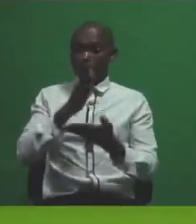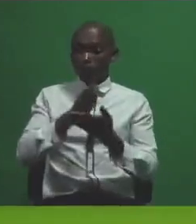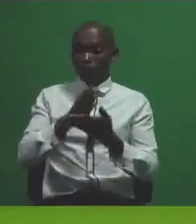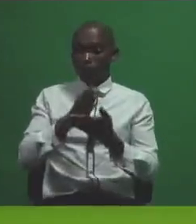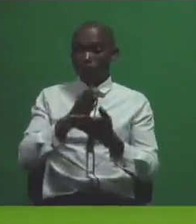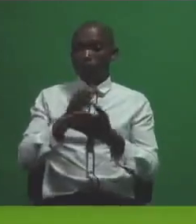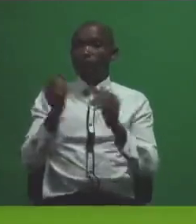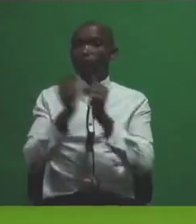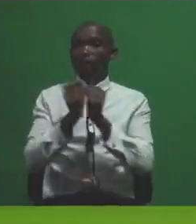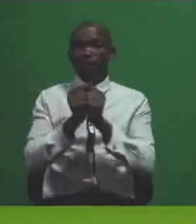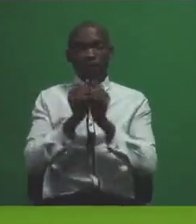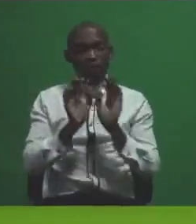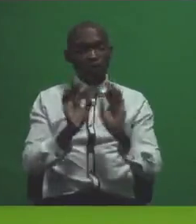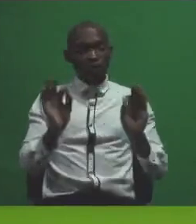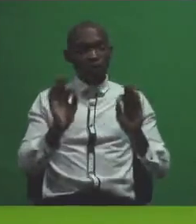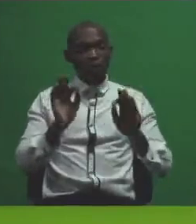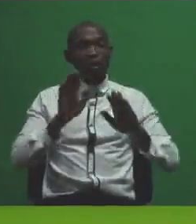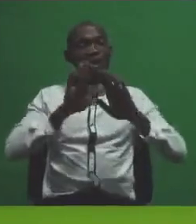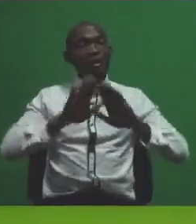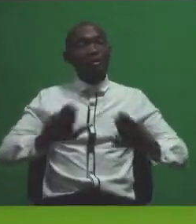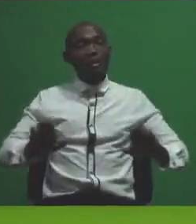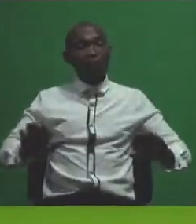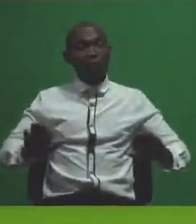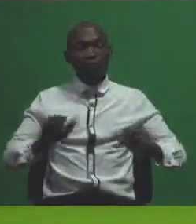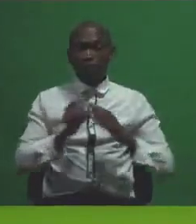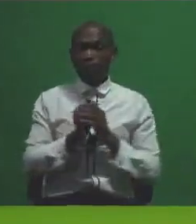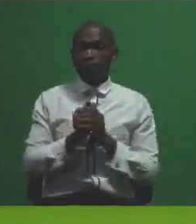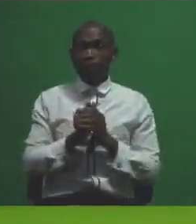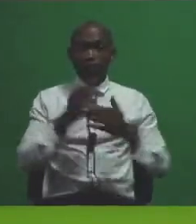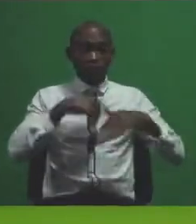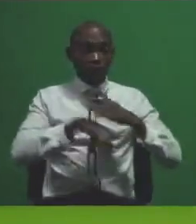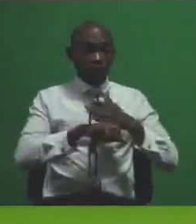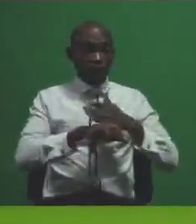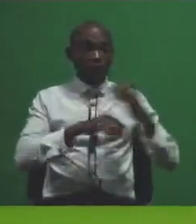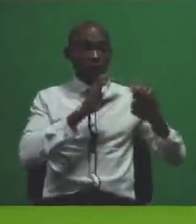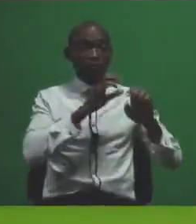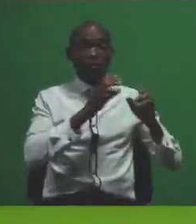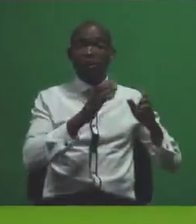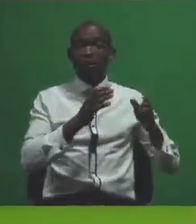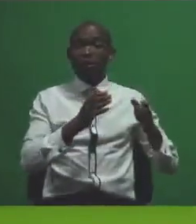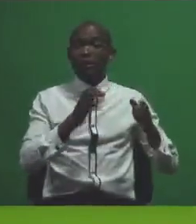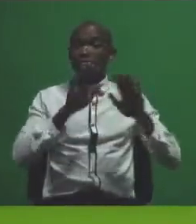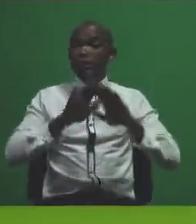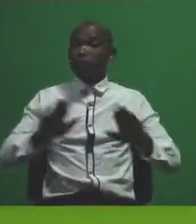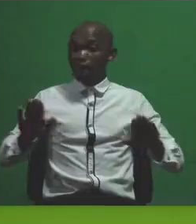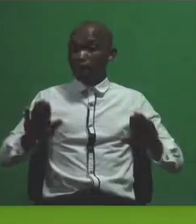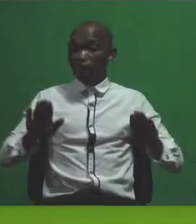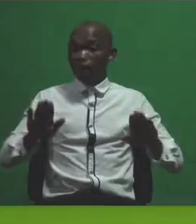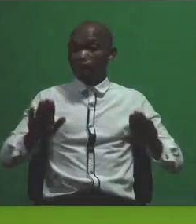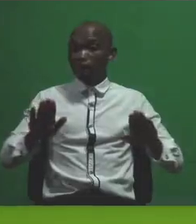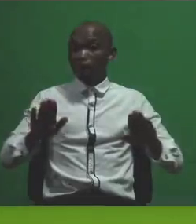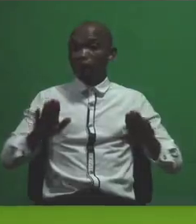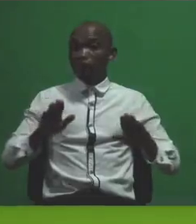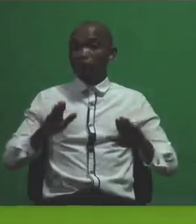sure they are safety. So in laboratory safety, we